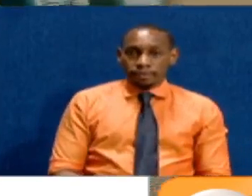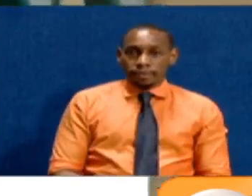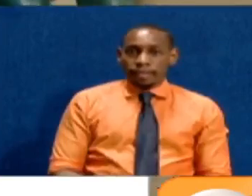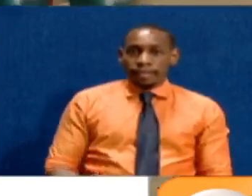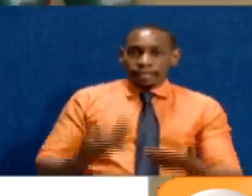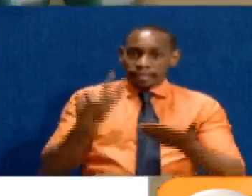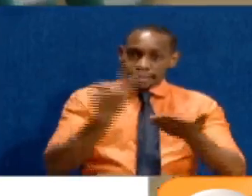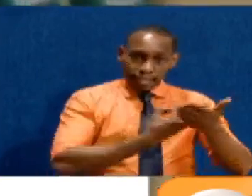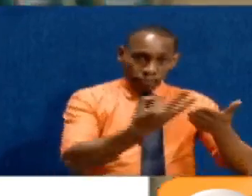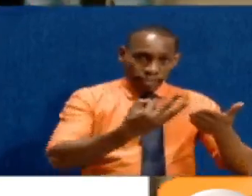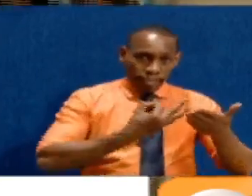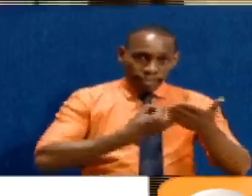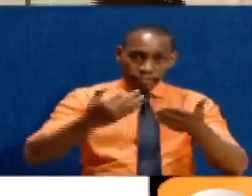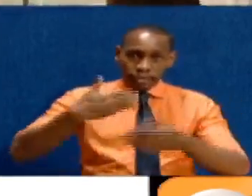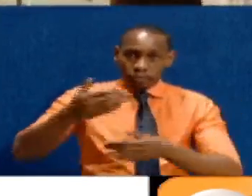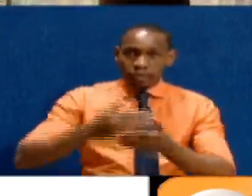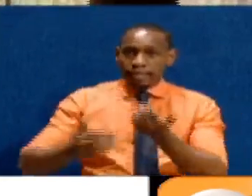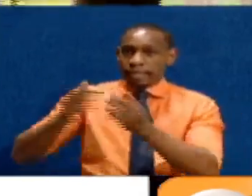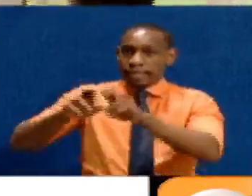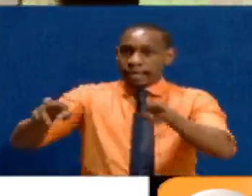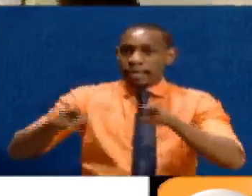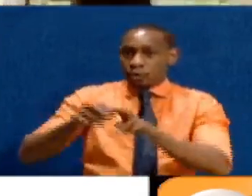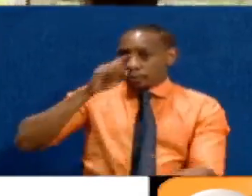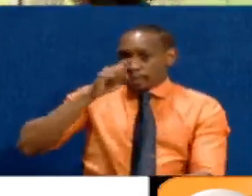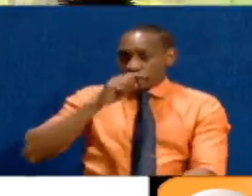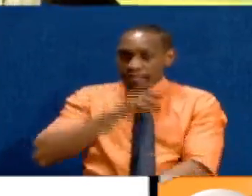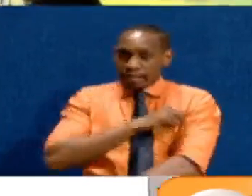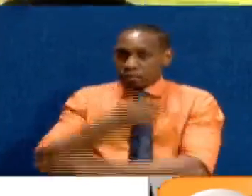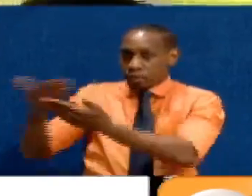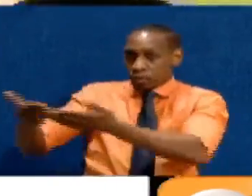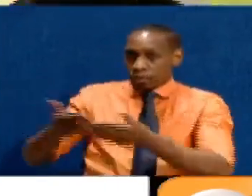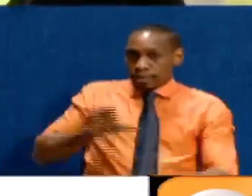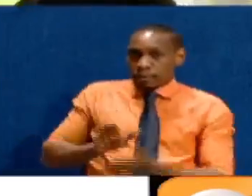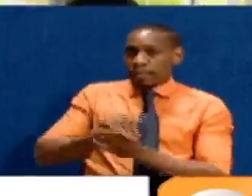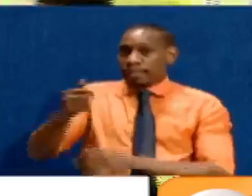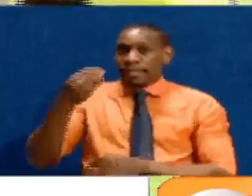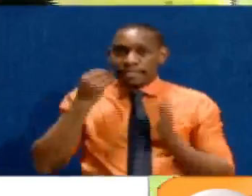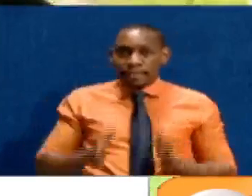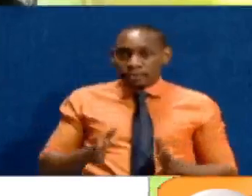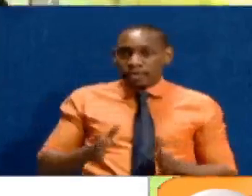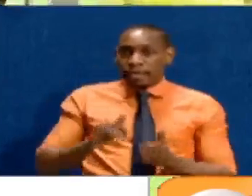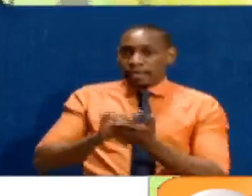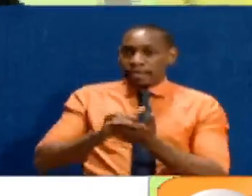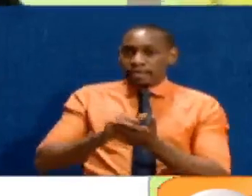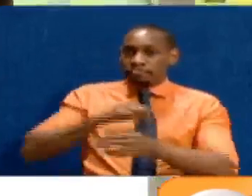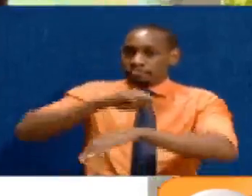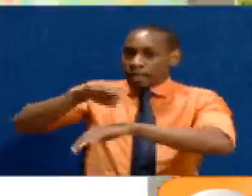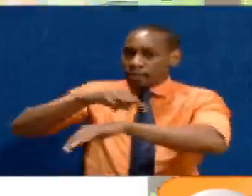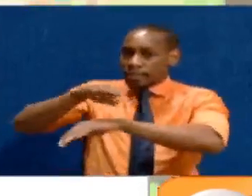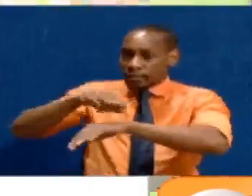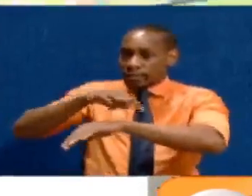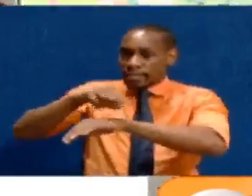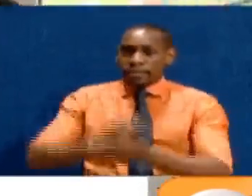Every 3 weeks, this treatment room at Aga Khan Hospital hosts Mwende and other patients for a couple of hours.